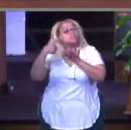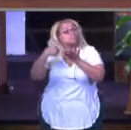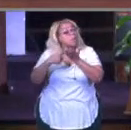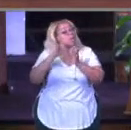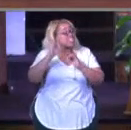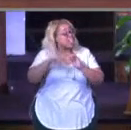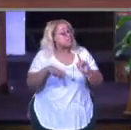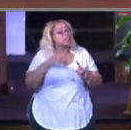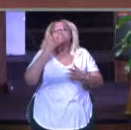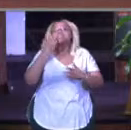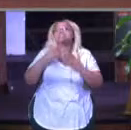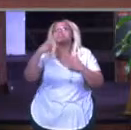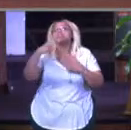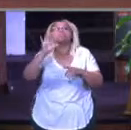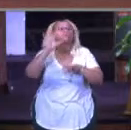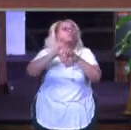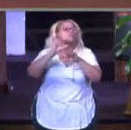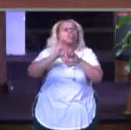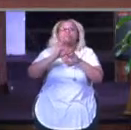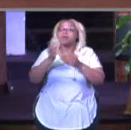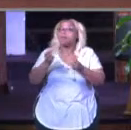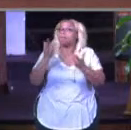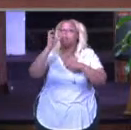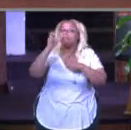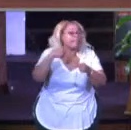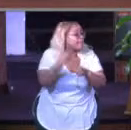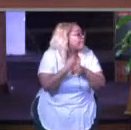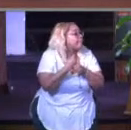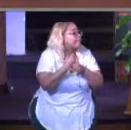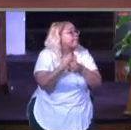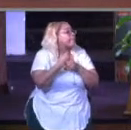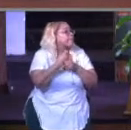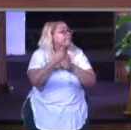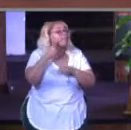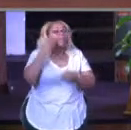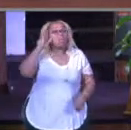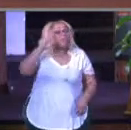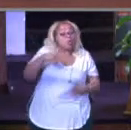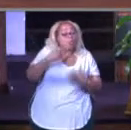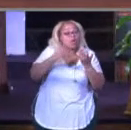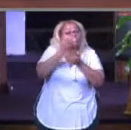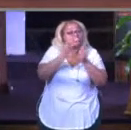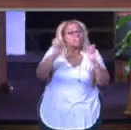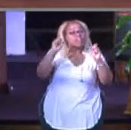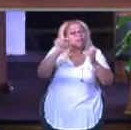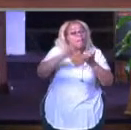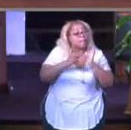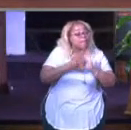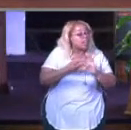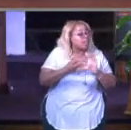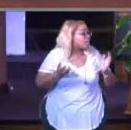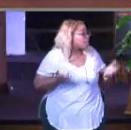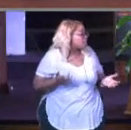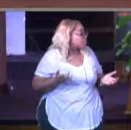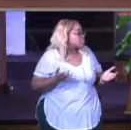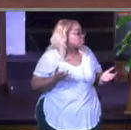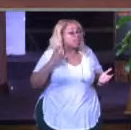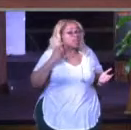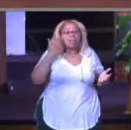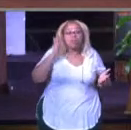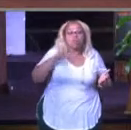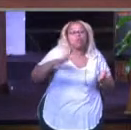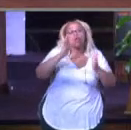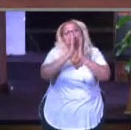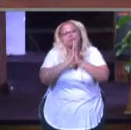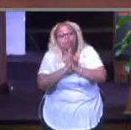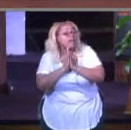we talked about it. There's some folk who've been in church for decades and don't know what salvation means. They don't know